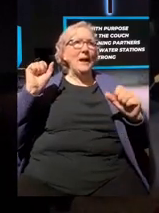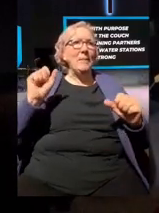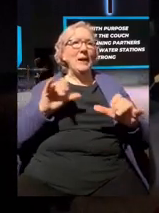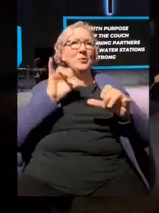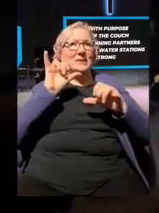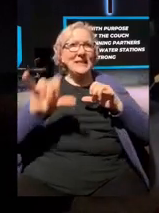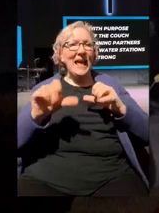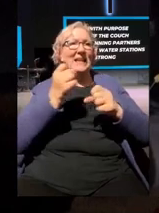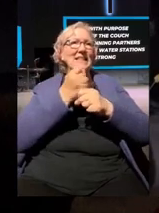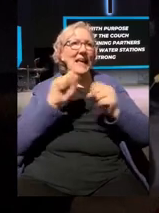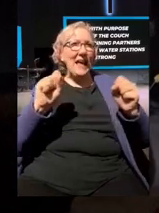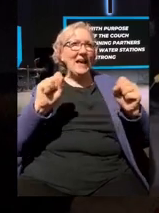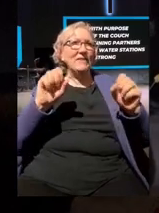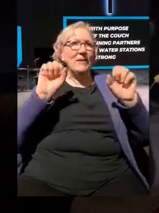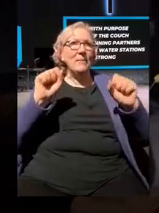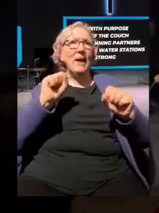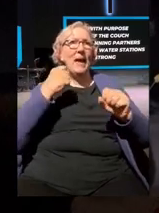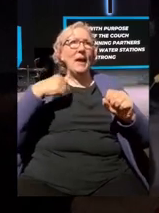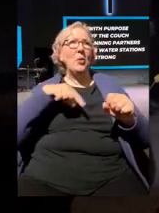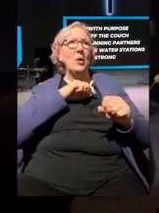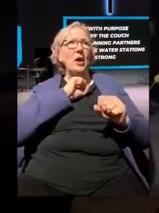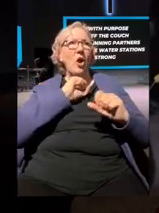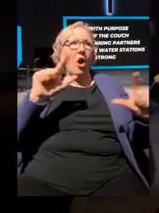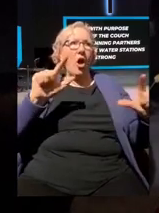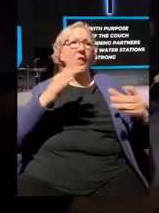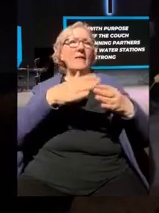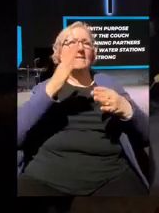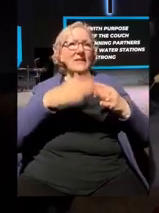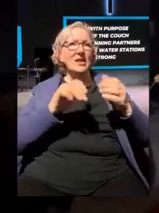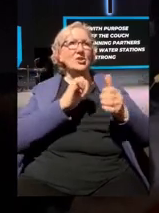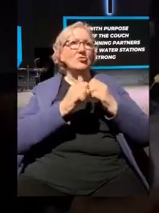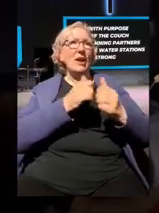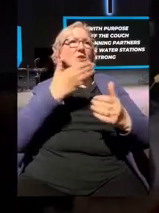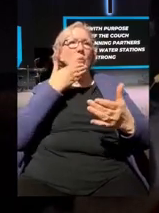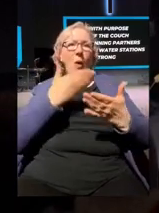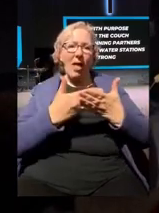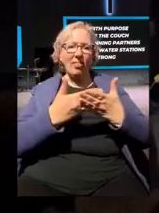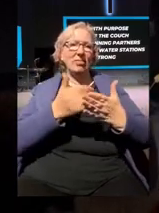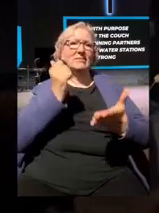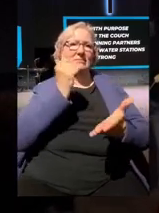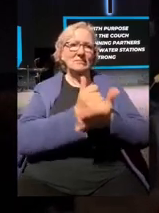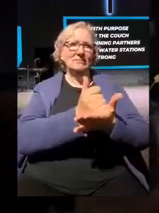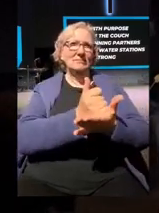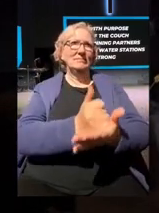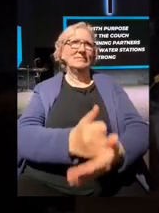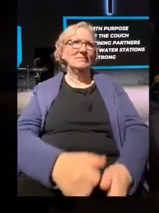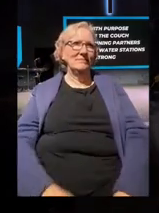and may we all finish the race well. Amen. Thank you.